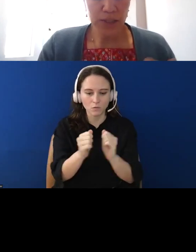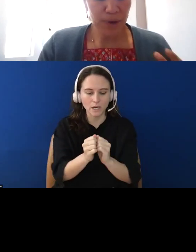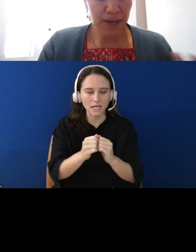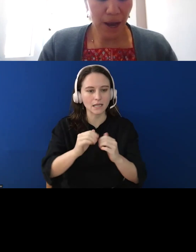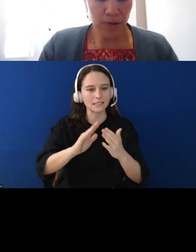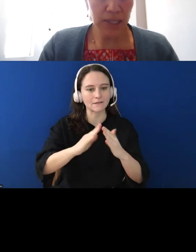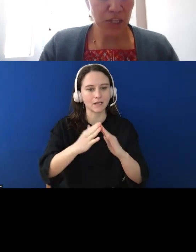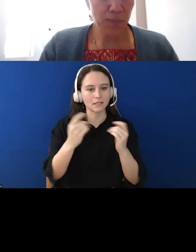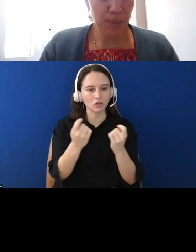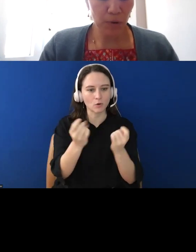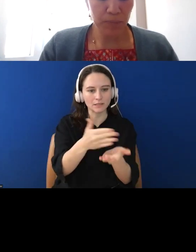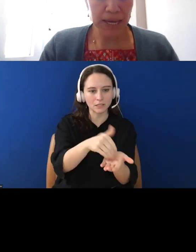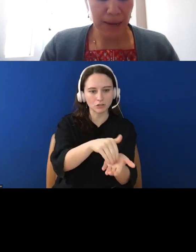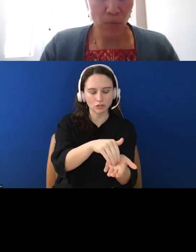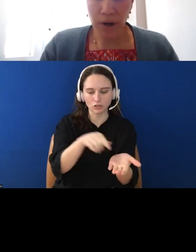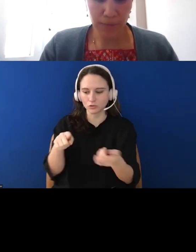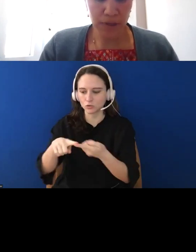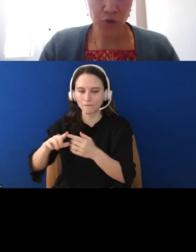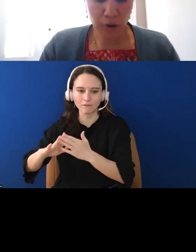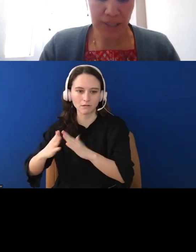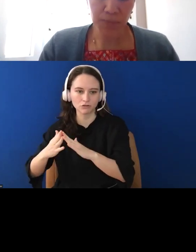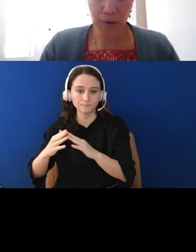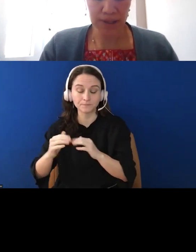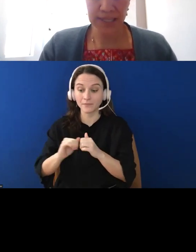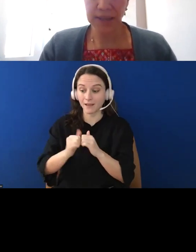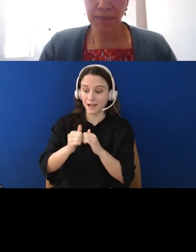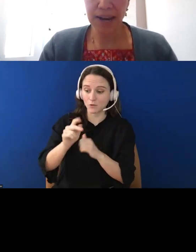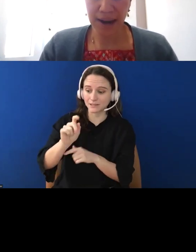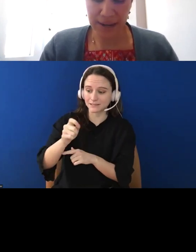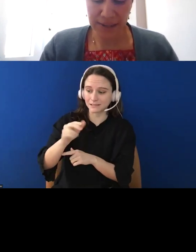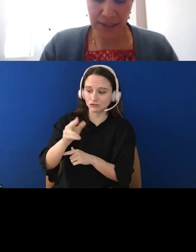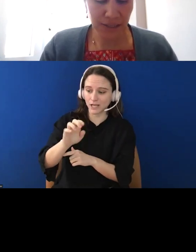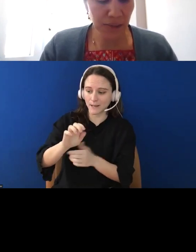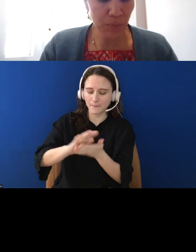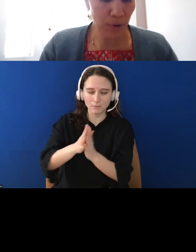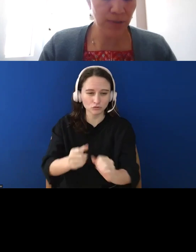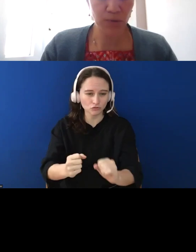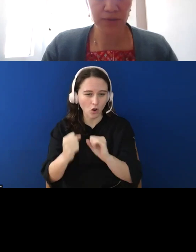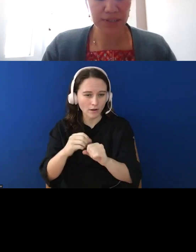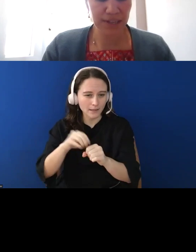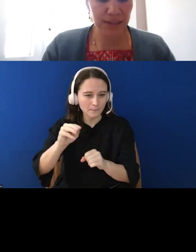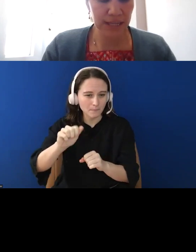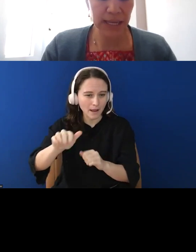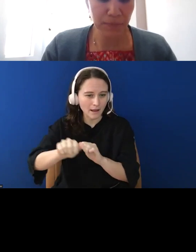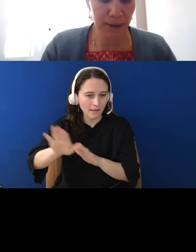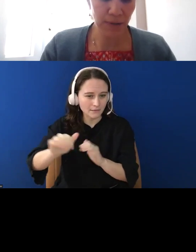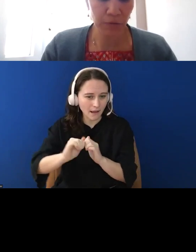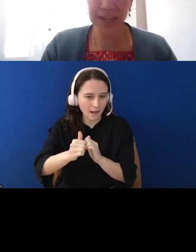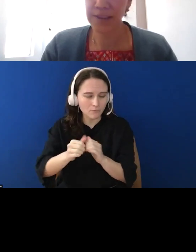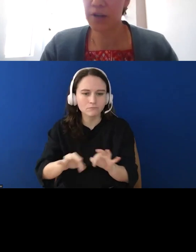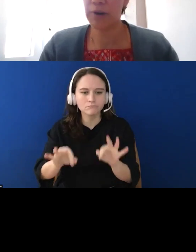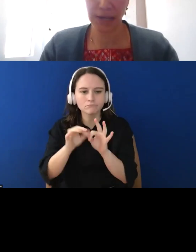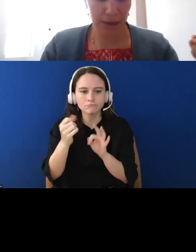To explain how the K'iche people became one of the strongest polities in the Maya highlands, it is important to understand the impact